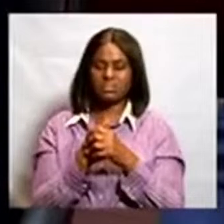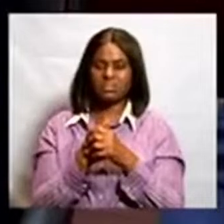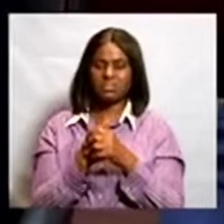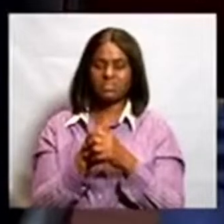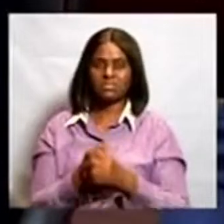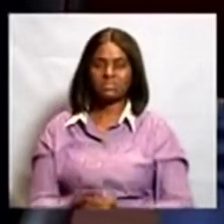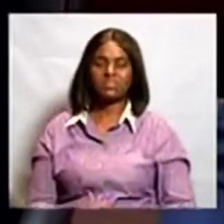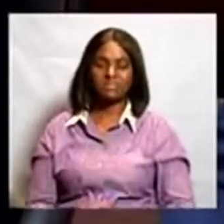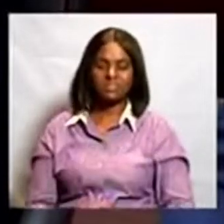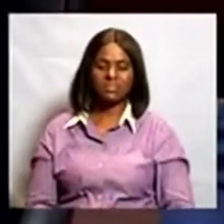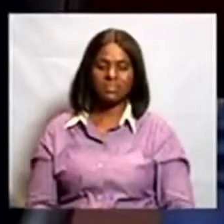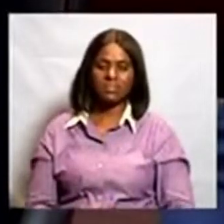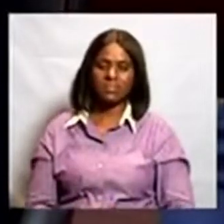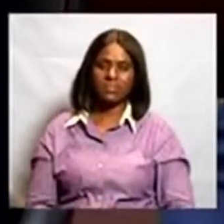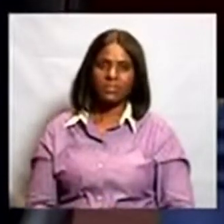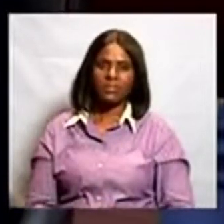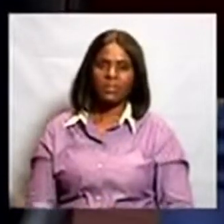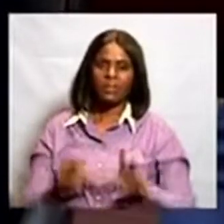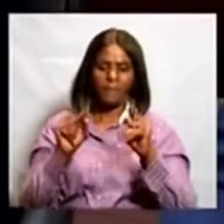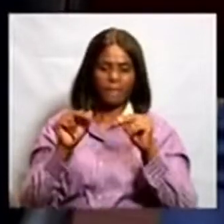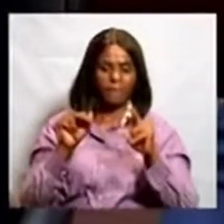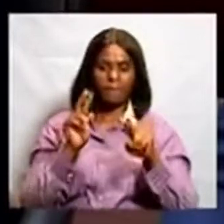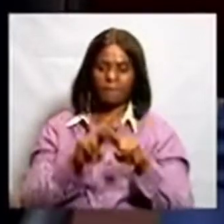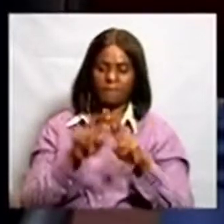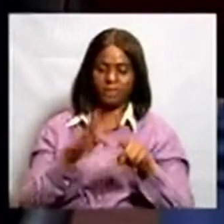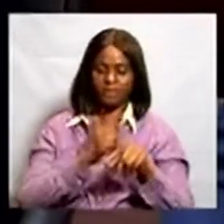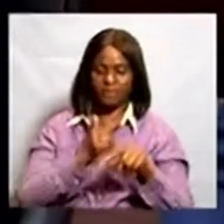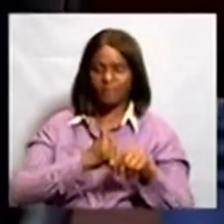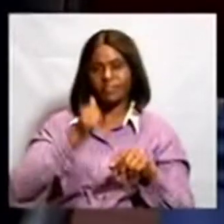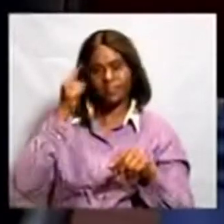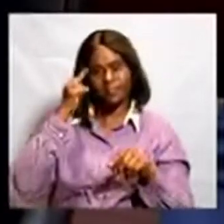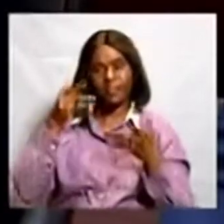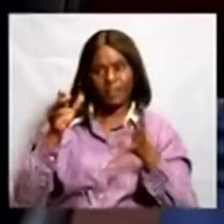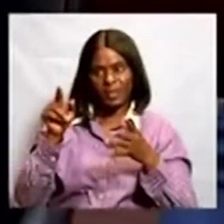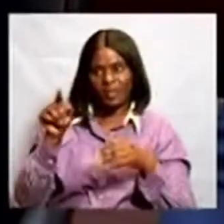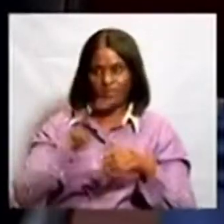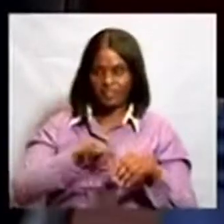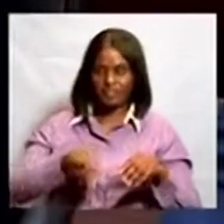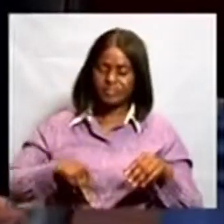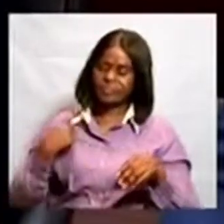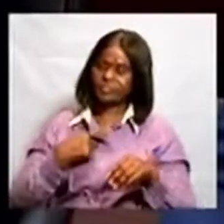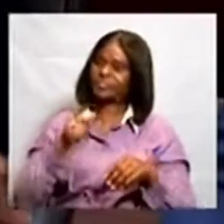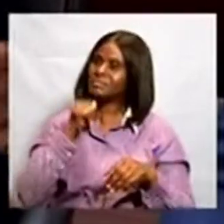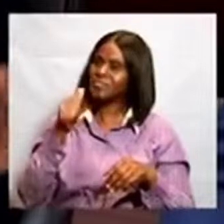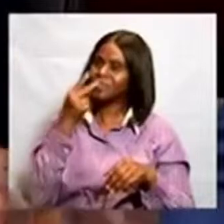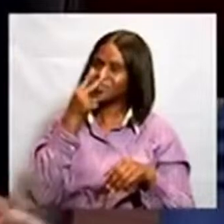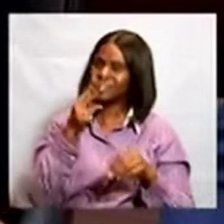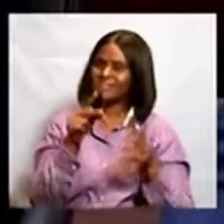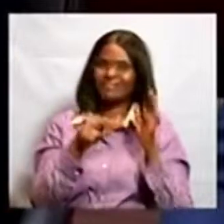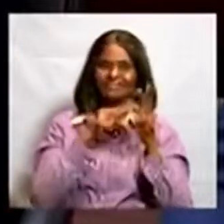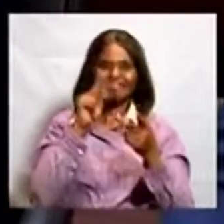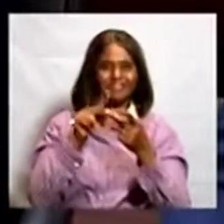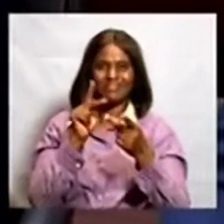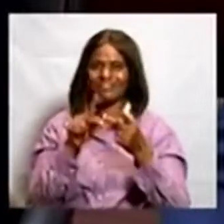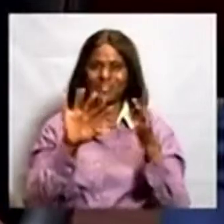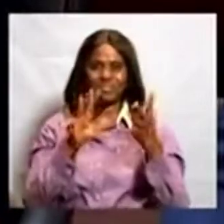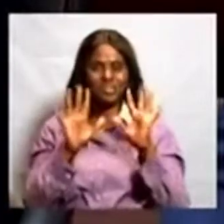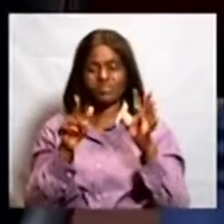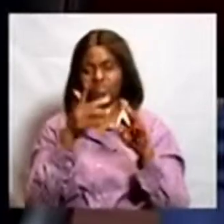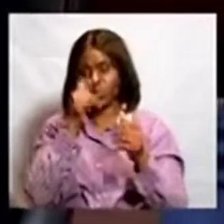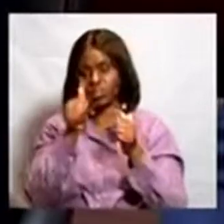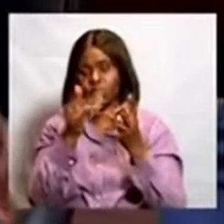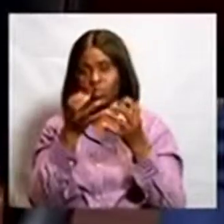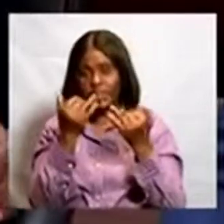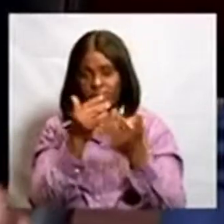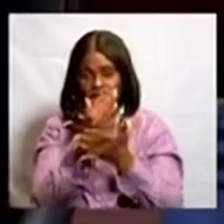or asking a question? No, Chair. I think allow the member of parliament. Don't be seen to be impartial because